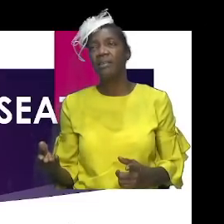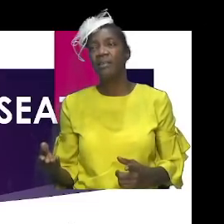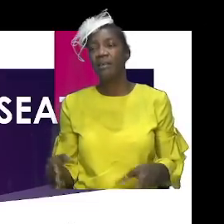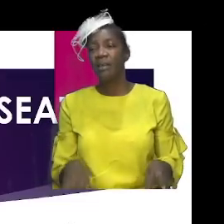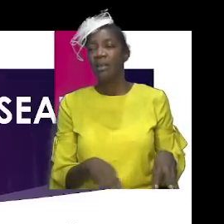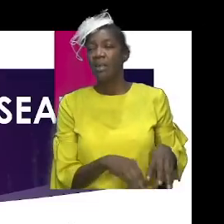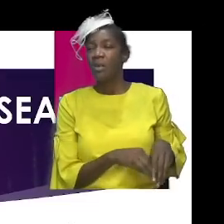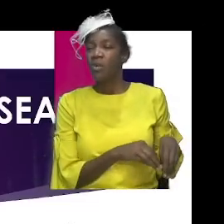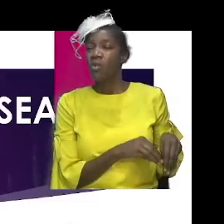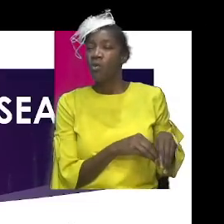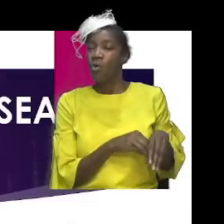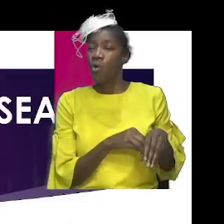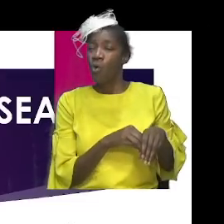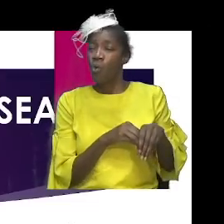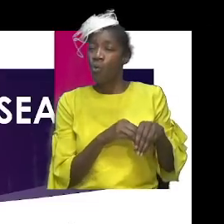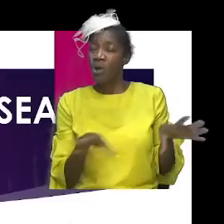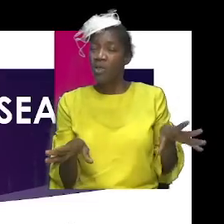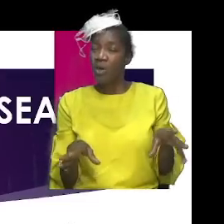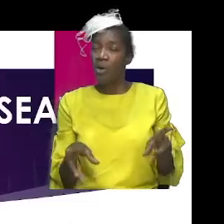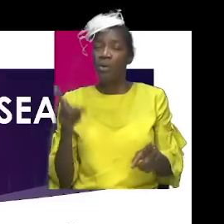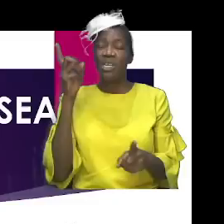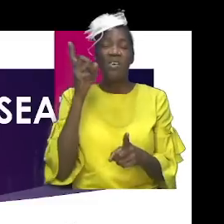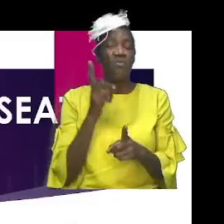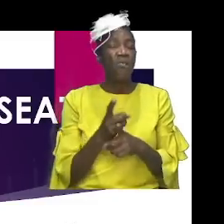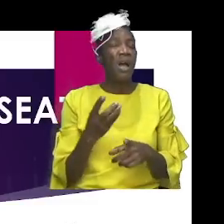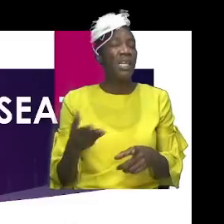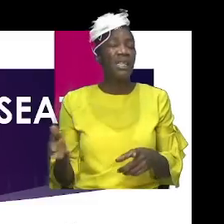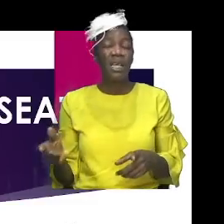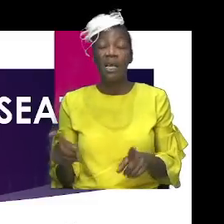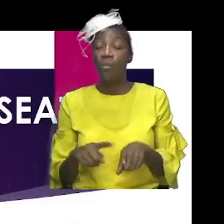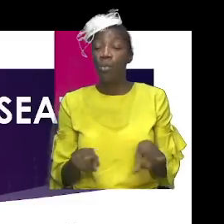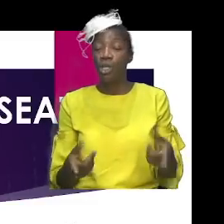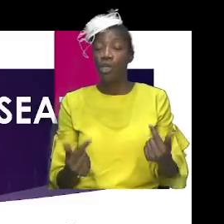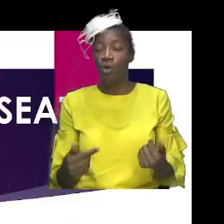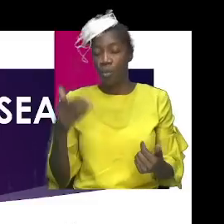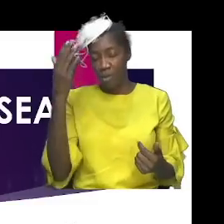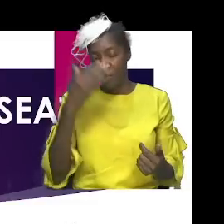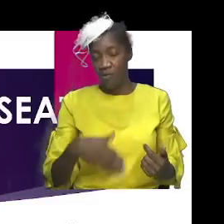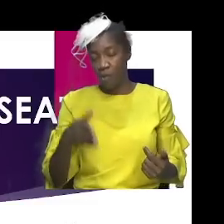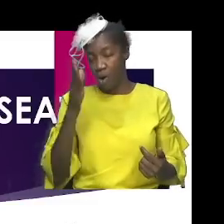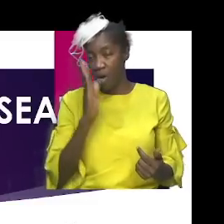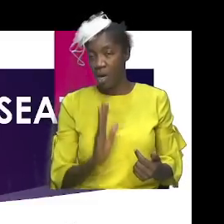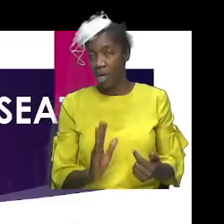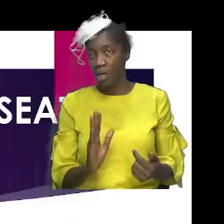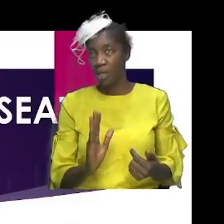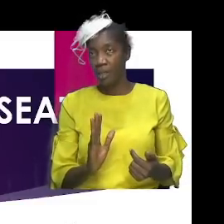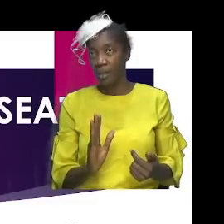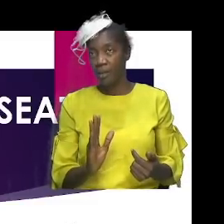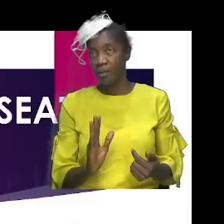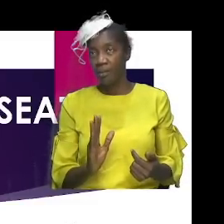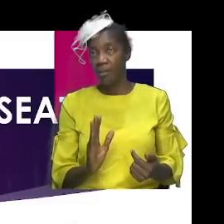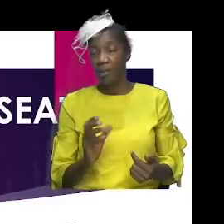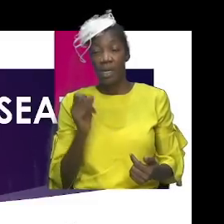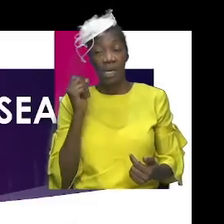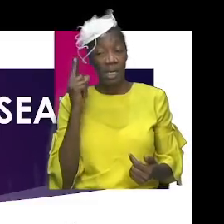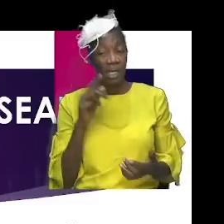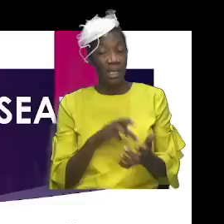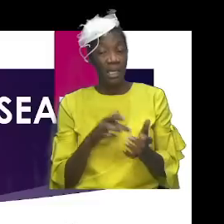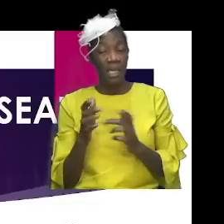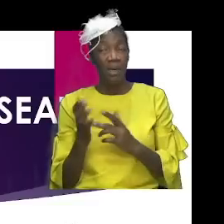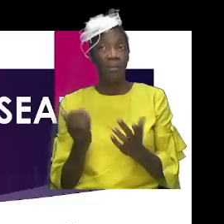the right motivation, and it is going to come before God. We will touch on that in a little while. And notice that the Bible